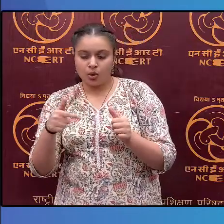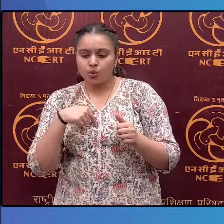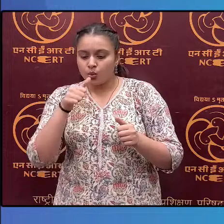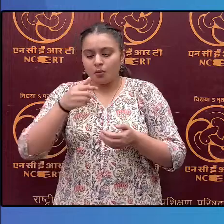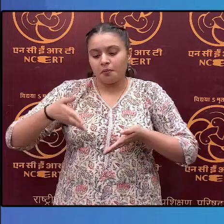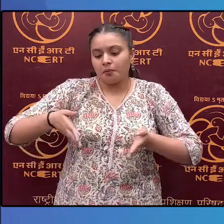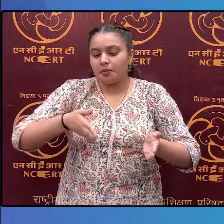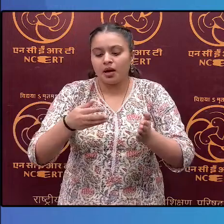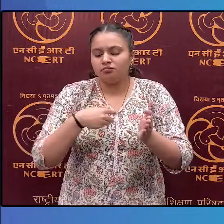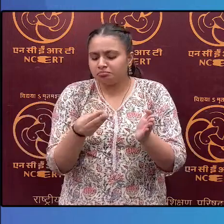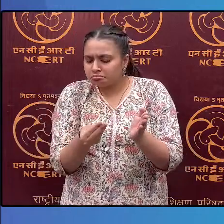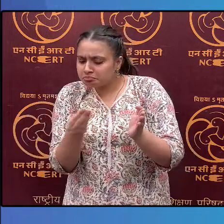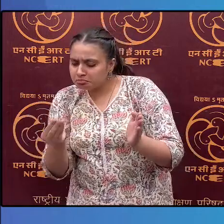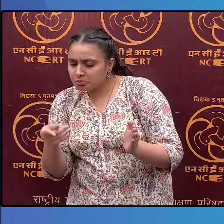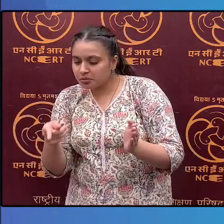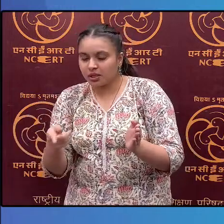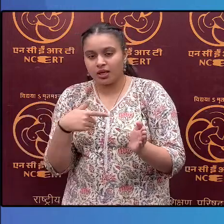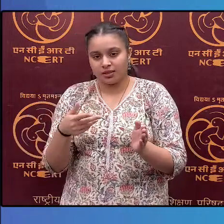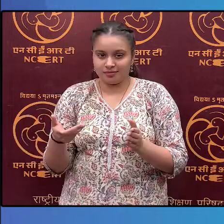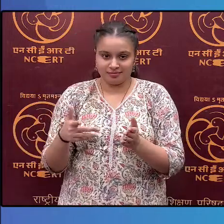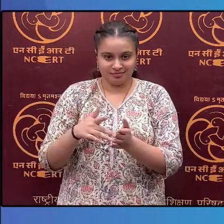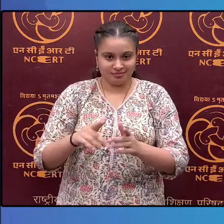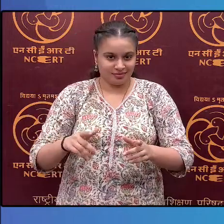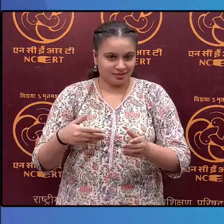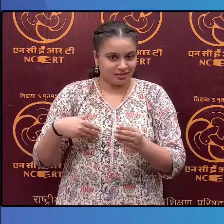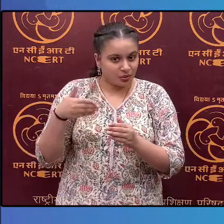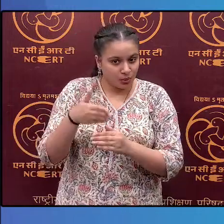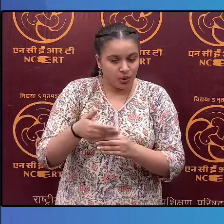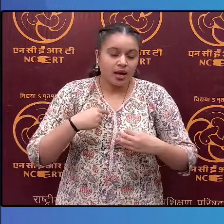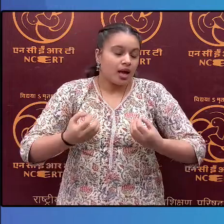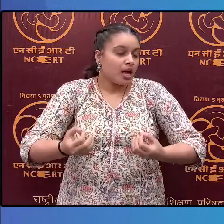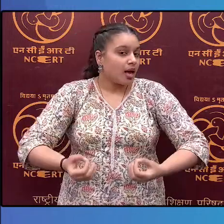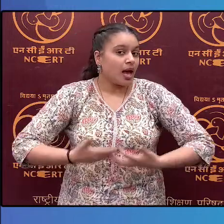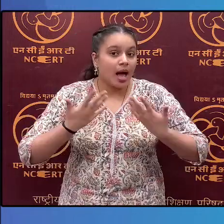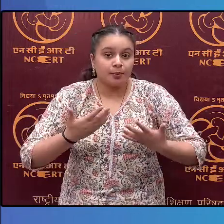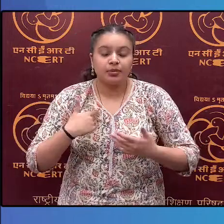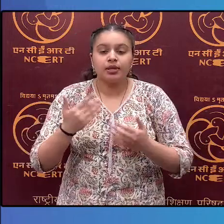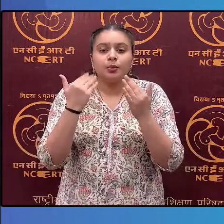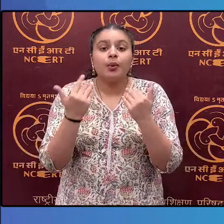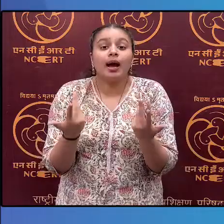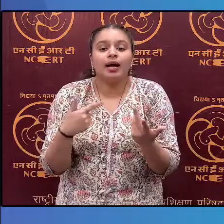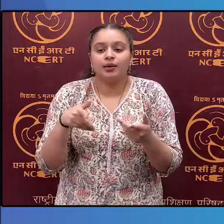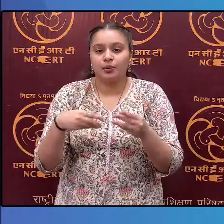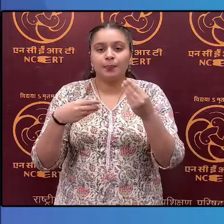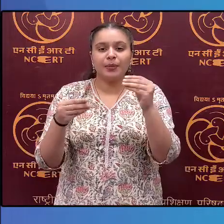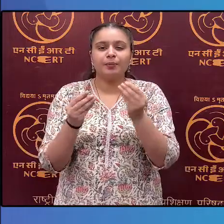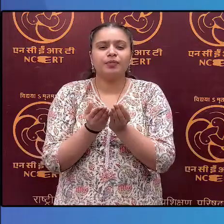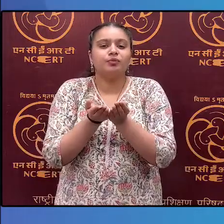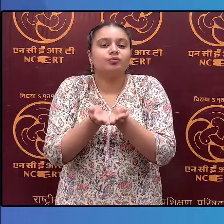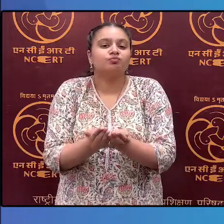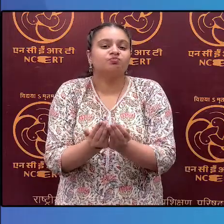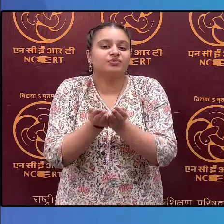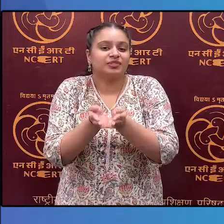very happy. Why is that so? Because she is making paper boats. Okay, she is